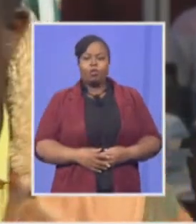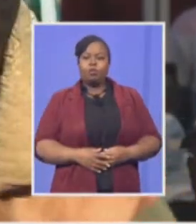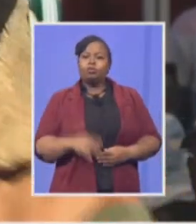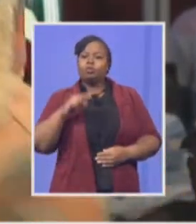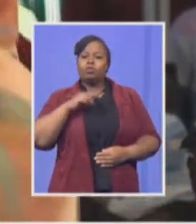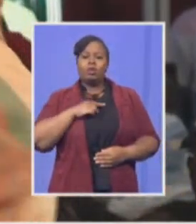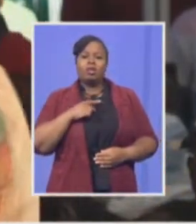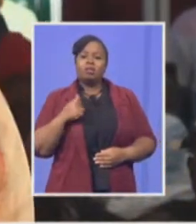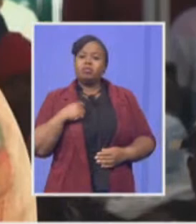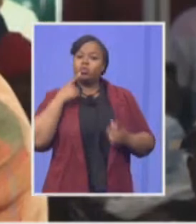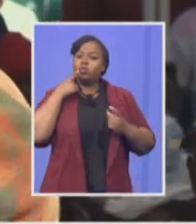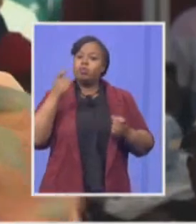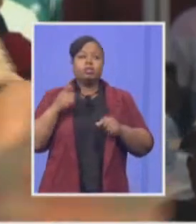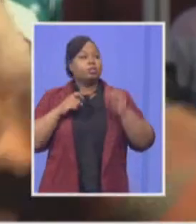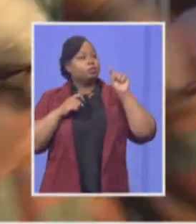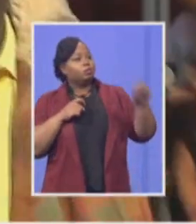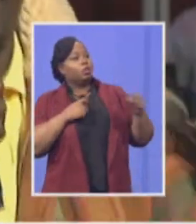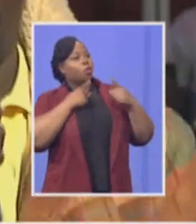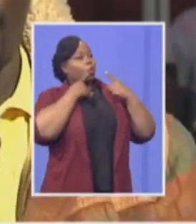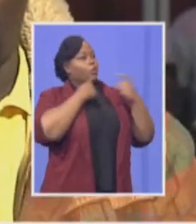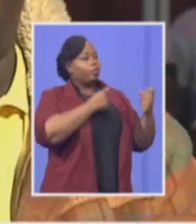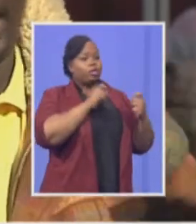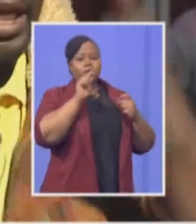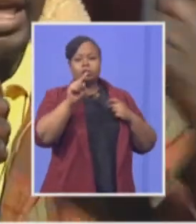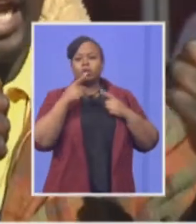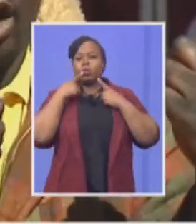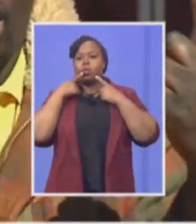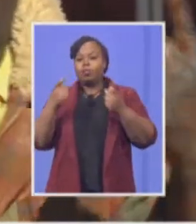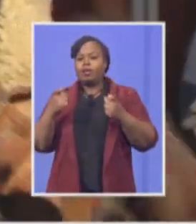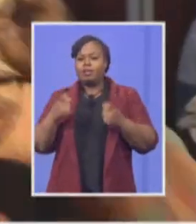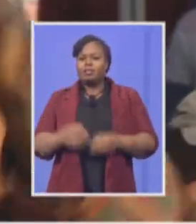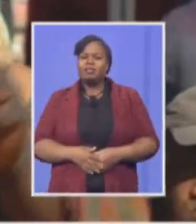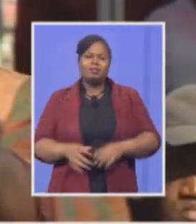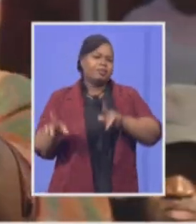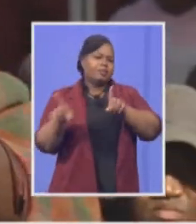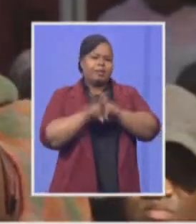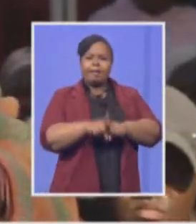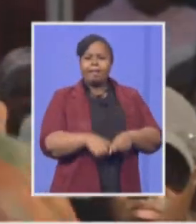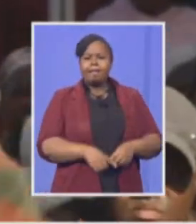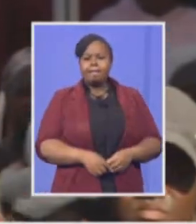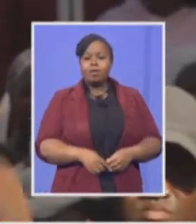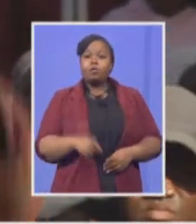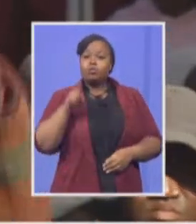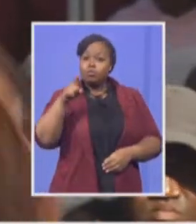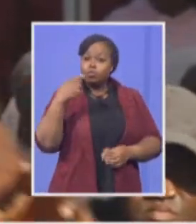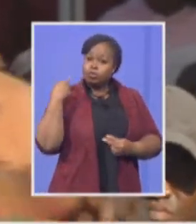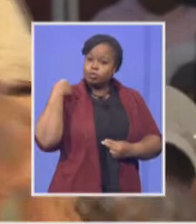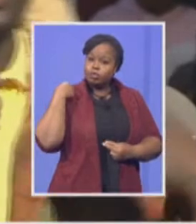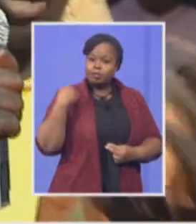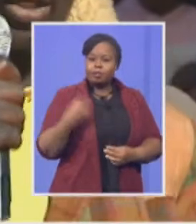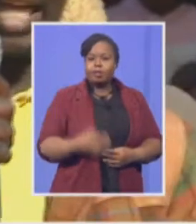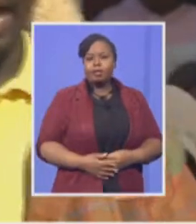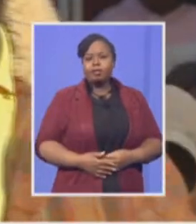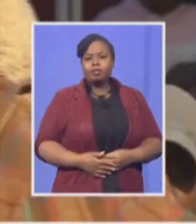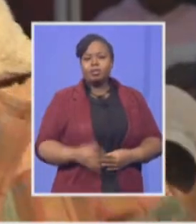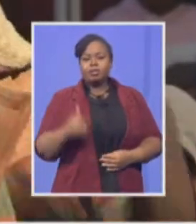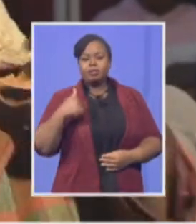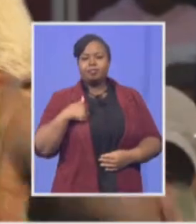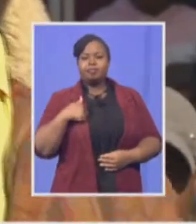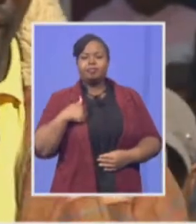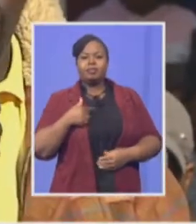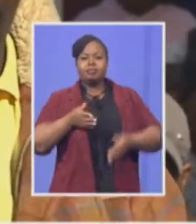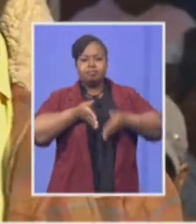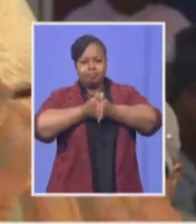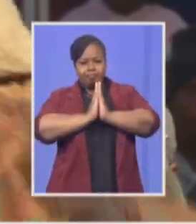ngiyakhala kanje, nakuphi kuyakhala, semaphoyisa, into eyodwa, baphethwe wu. Mina isicelo sami